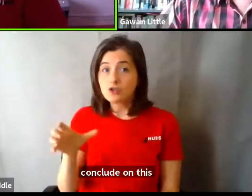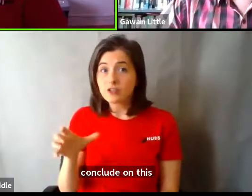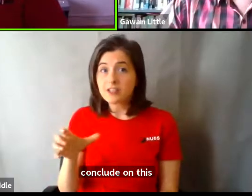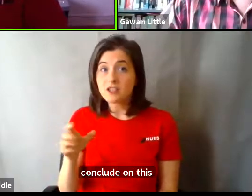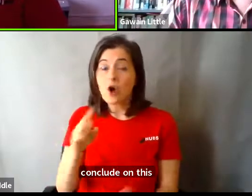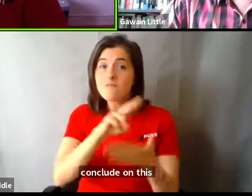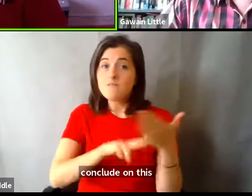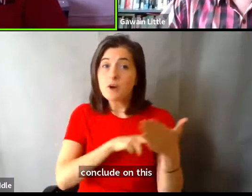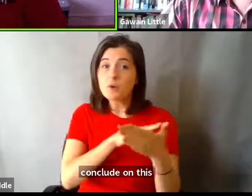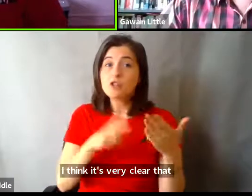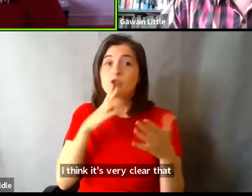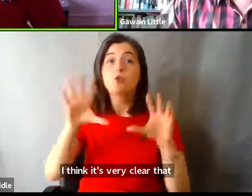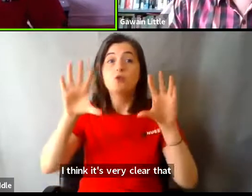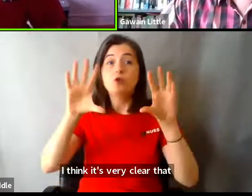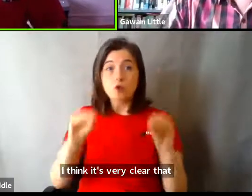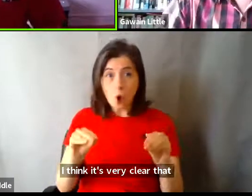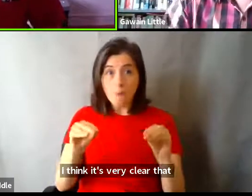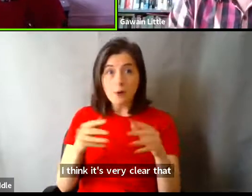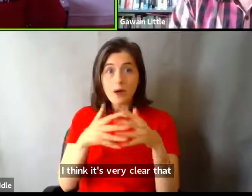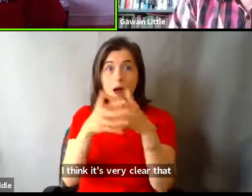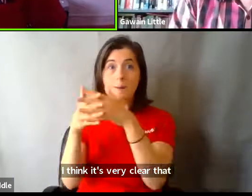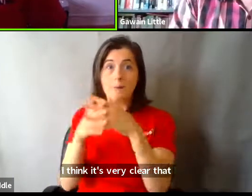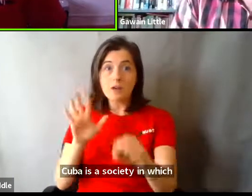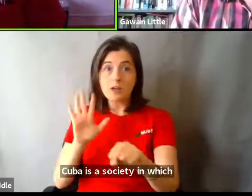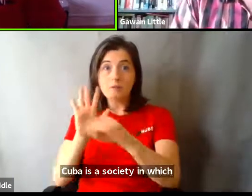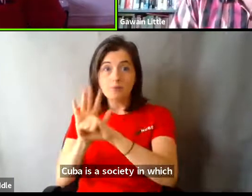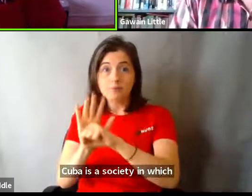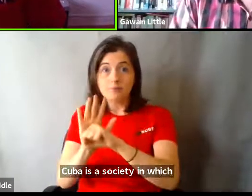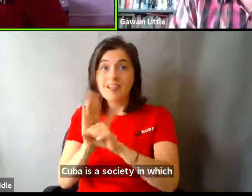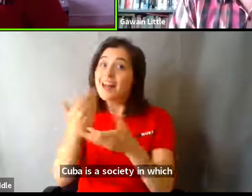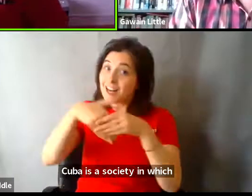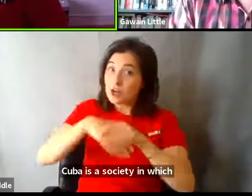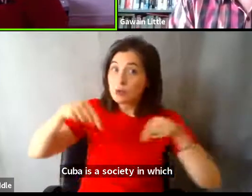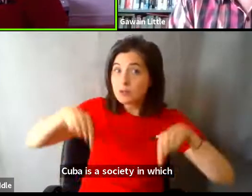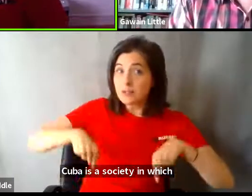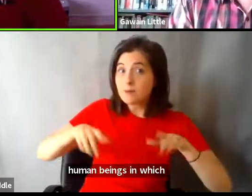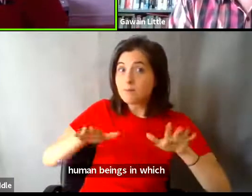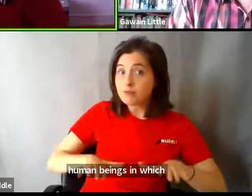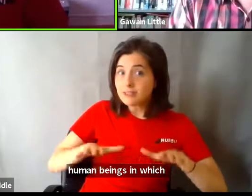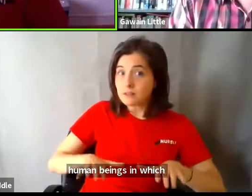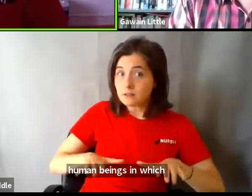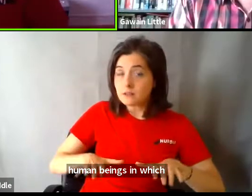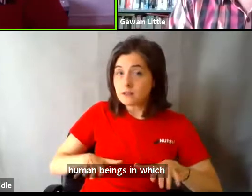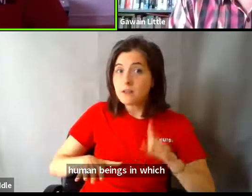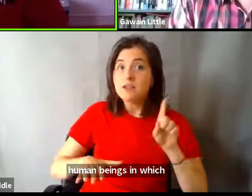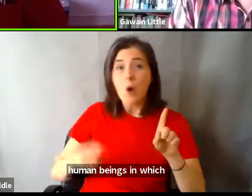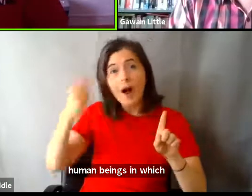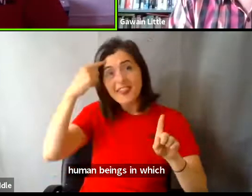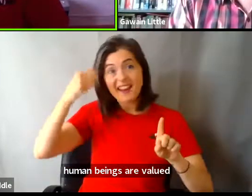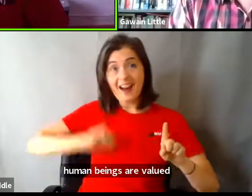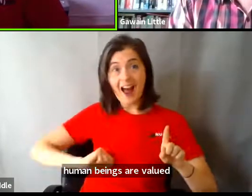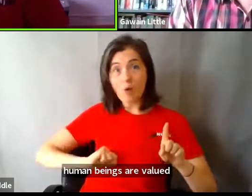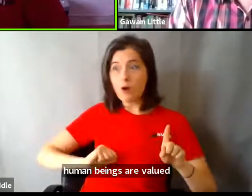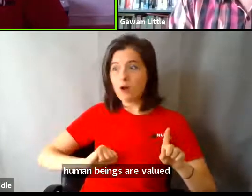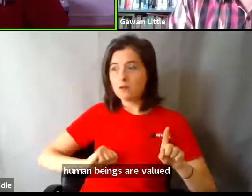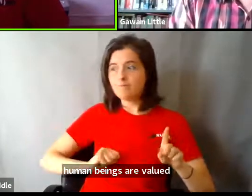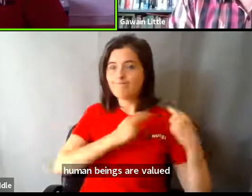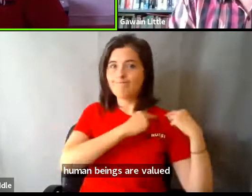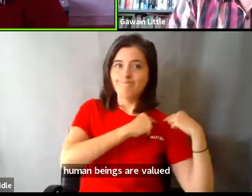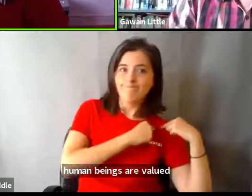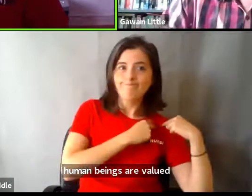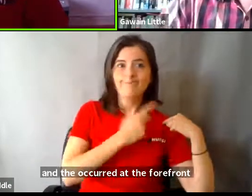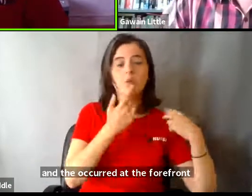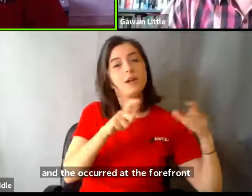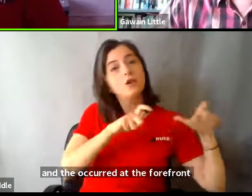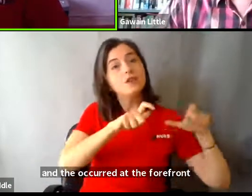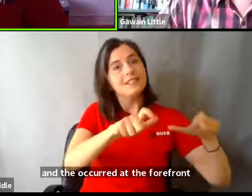ended, including Britain. I think our task here in Britain, I hope, will be to continue to persuade our government to stand